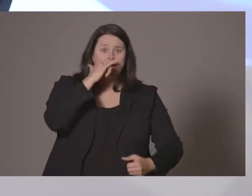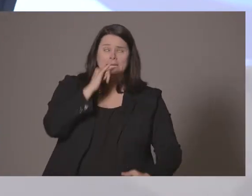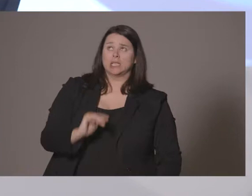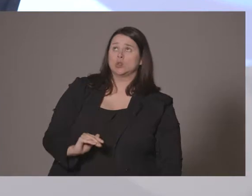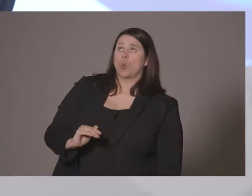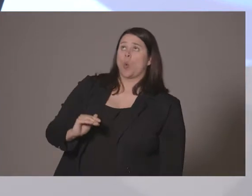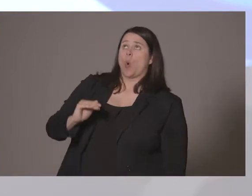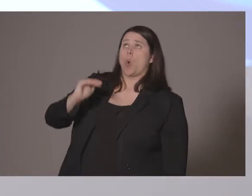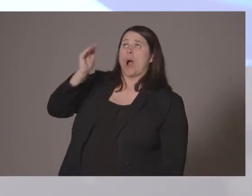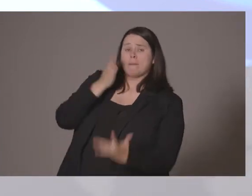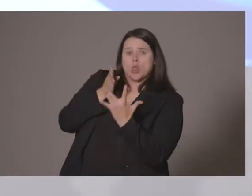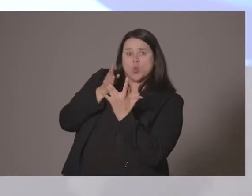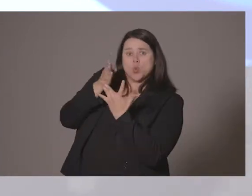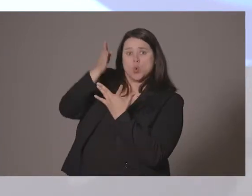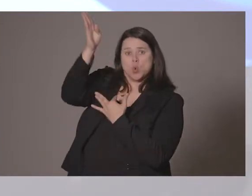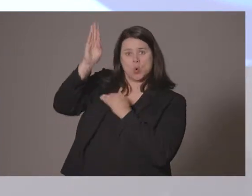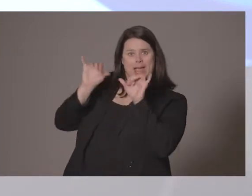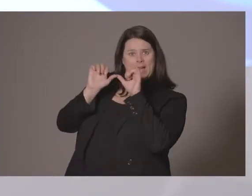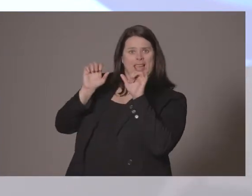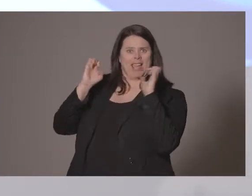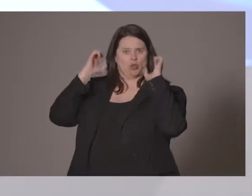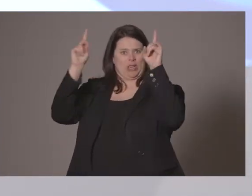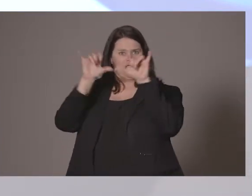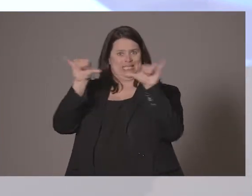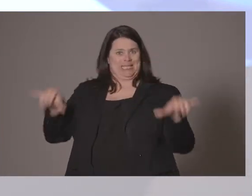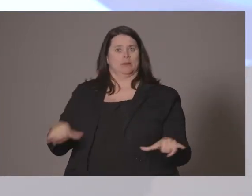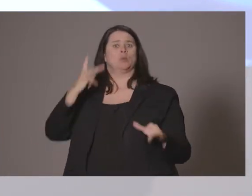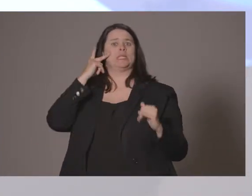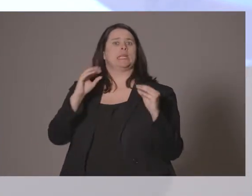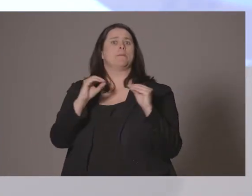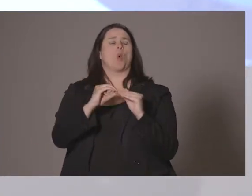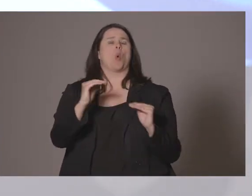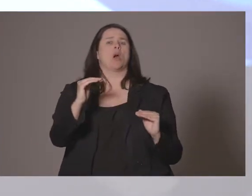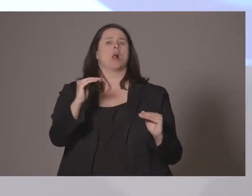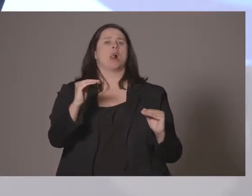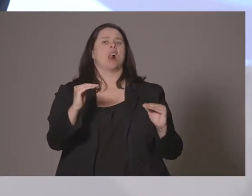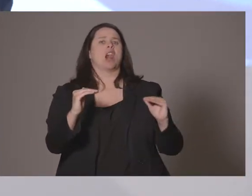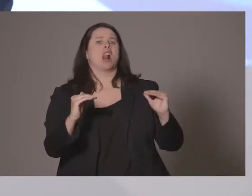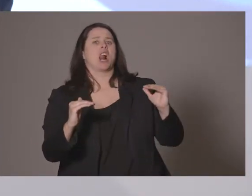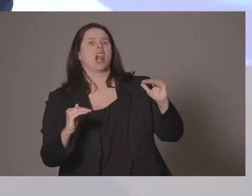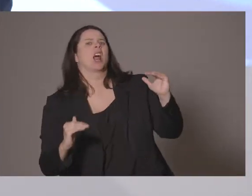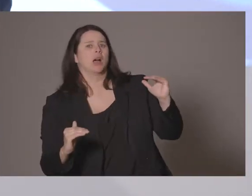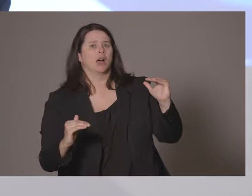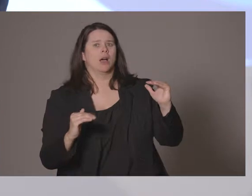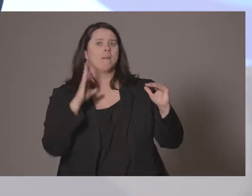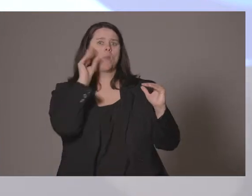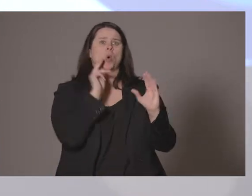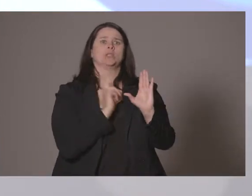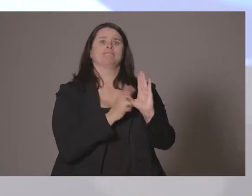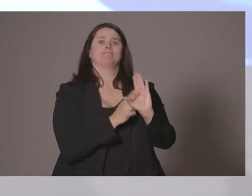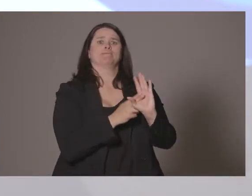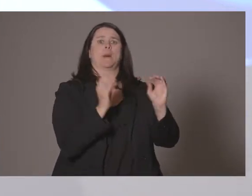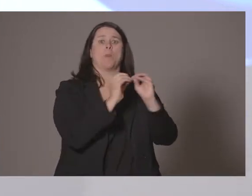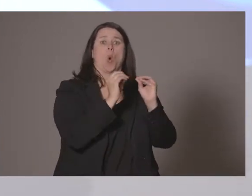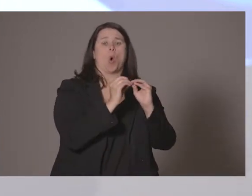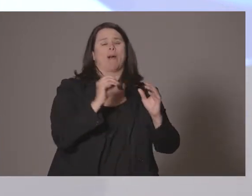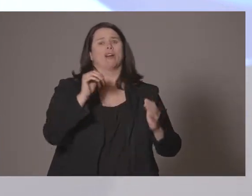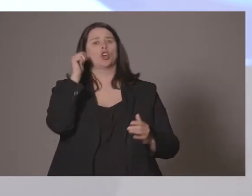the educational system, you start to see more of a disparity of the degree of participation based off of a gender